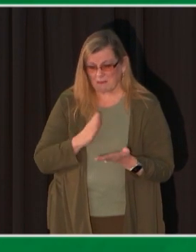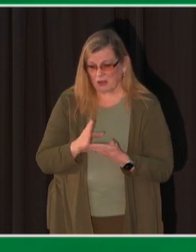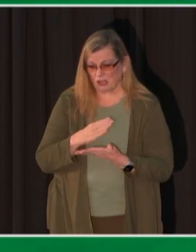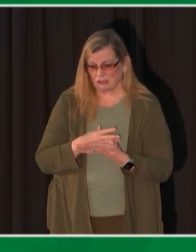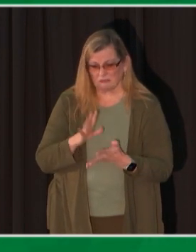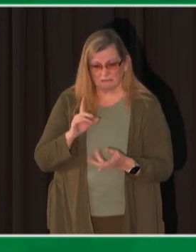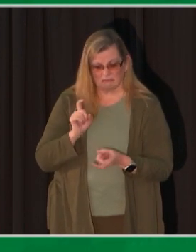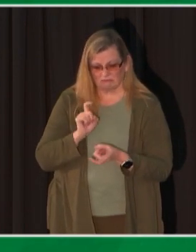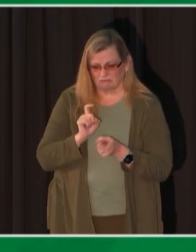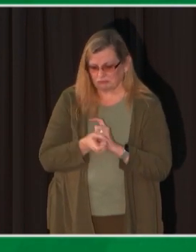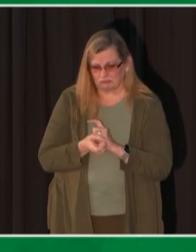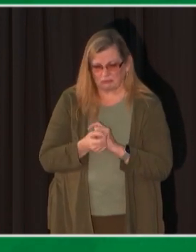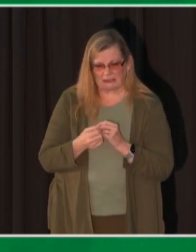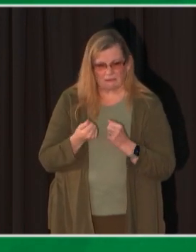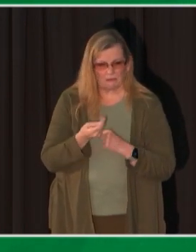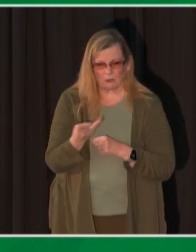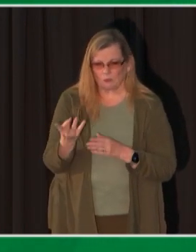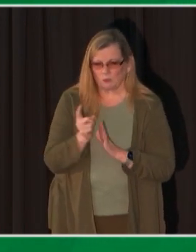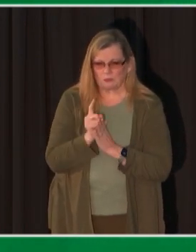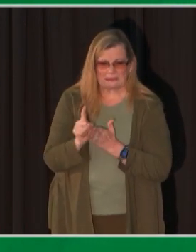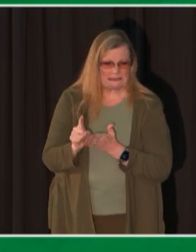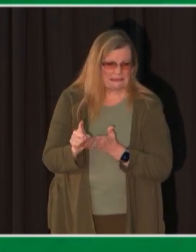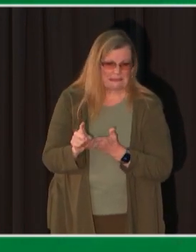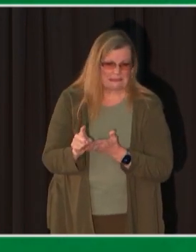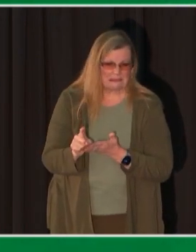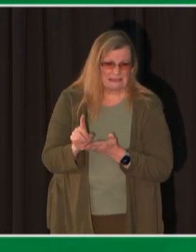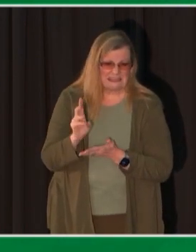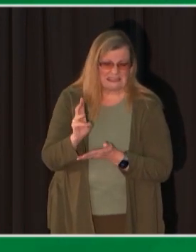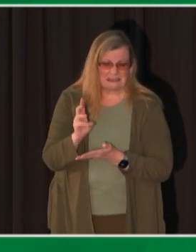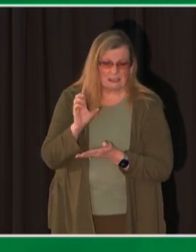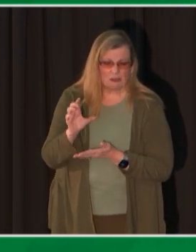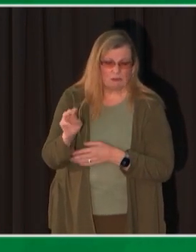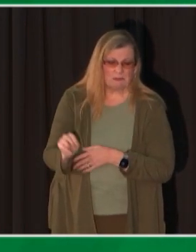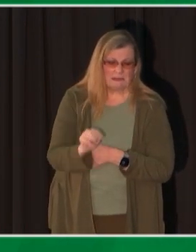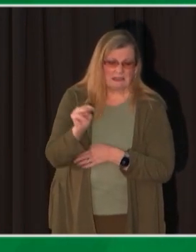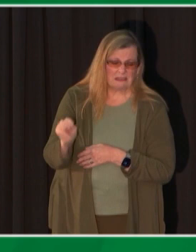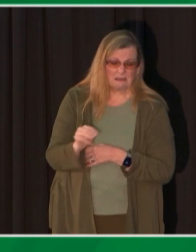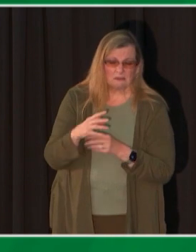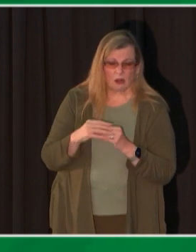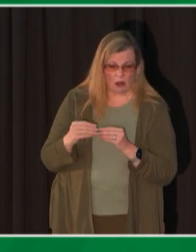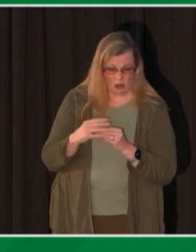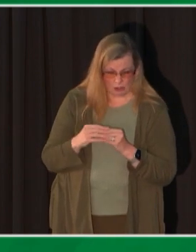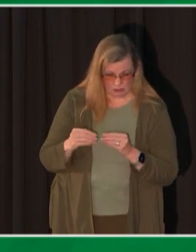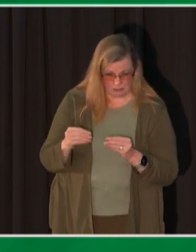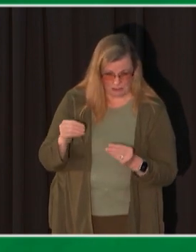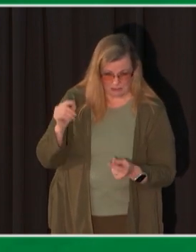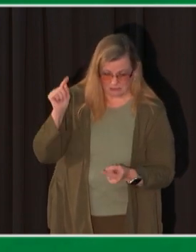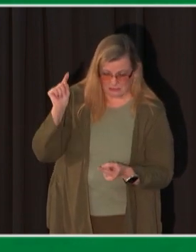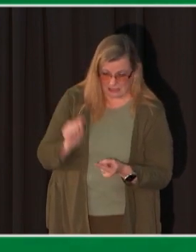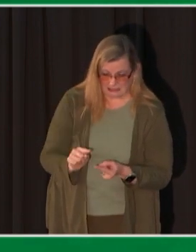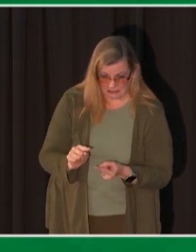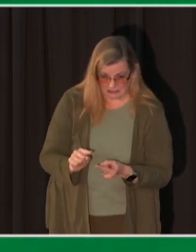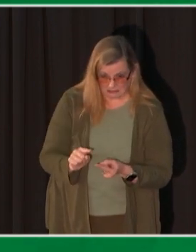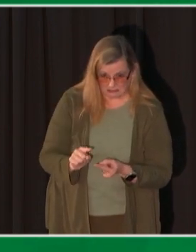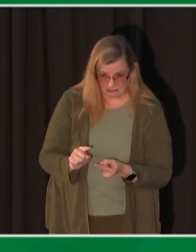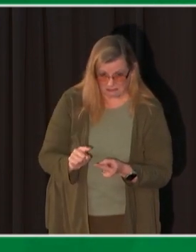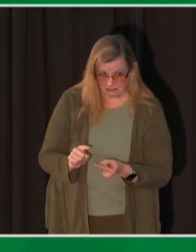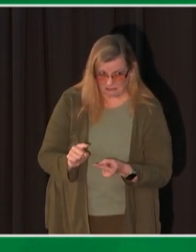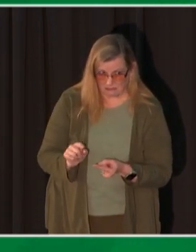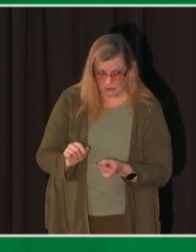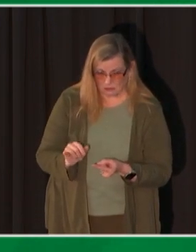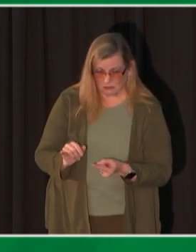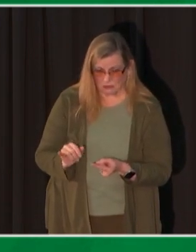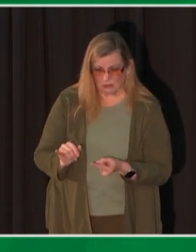in will be $600 million less. And again, we've made no commitments. The first